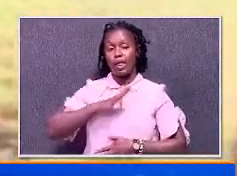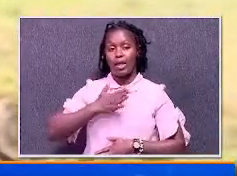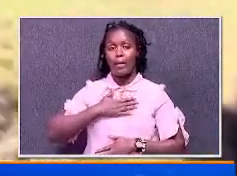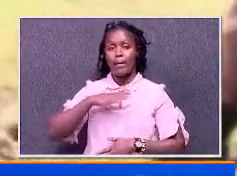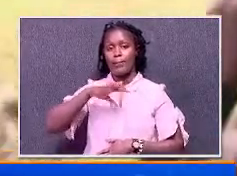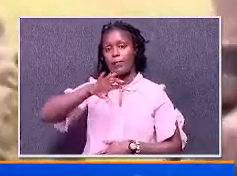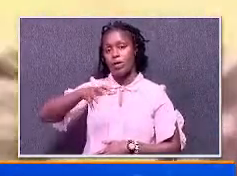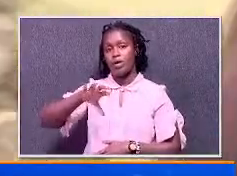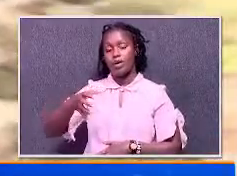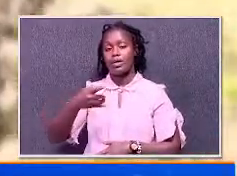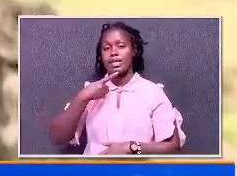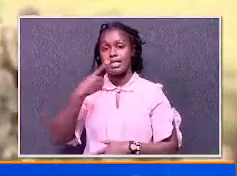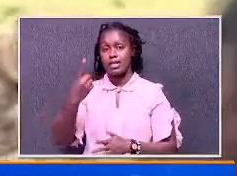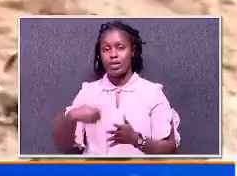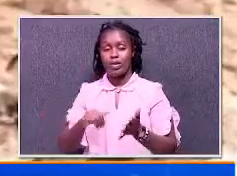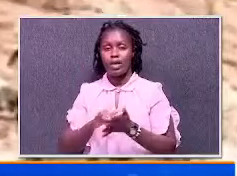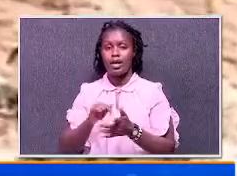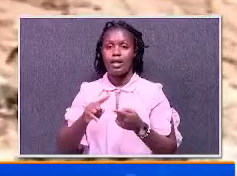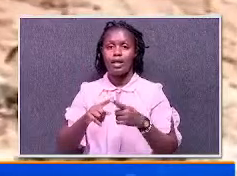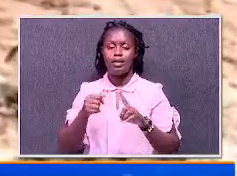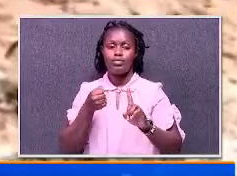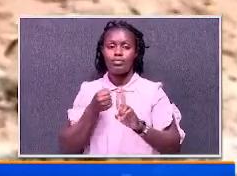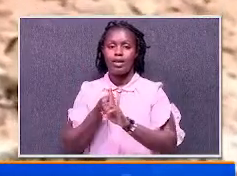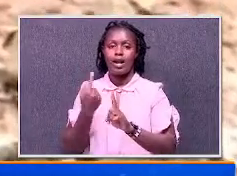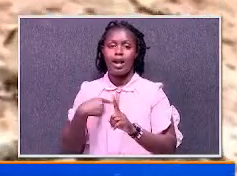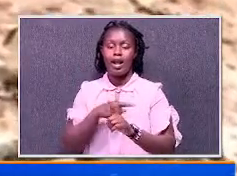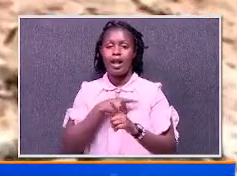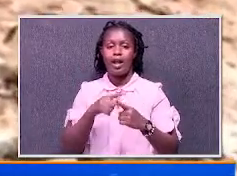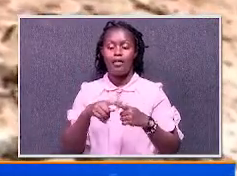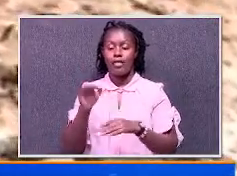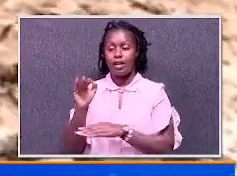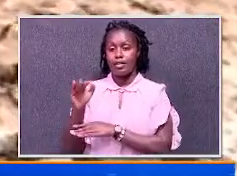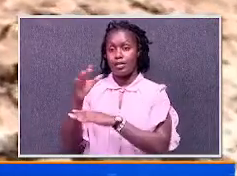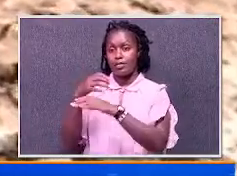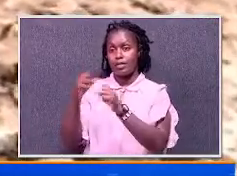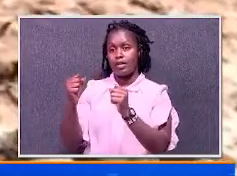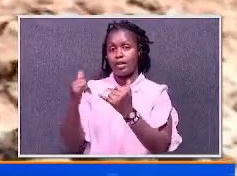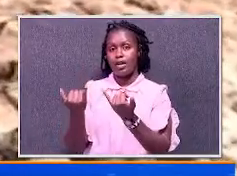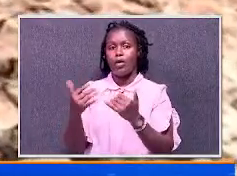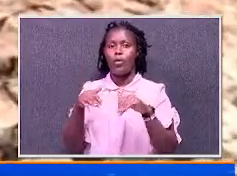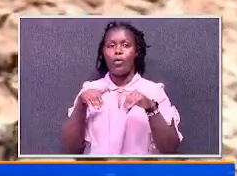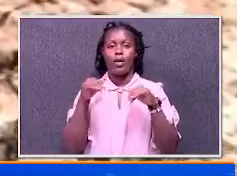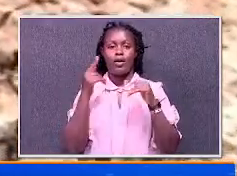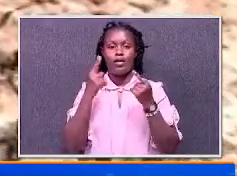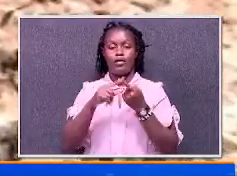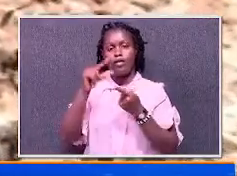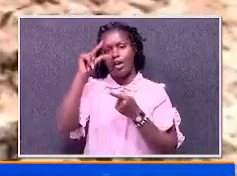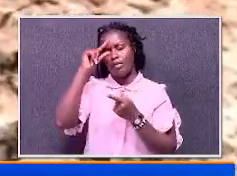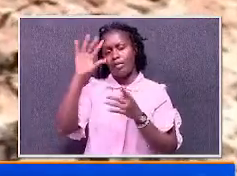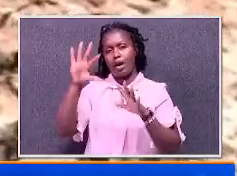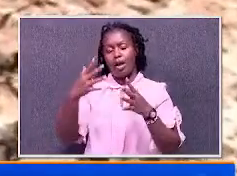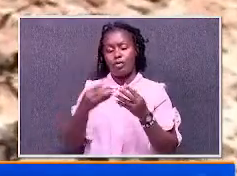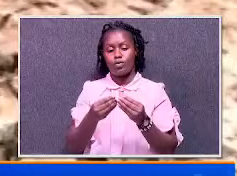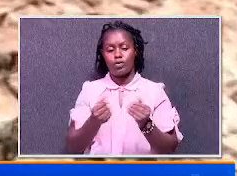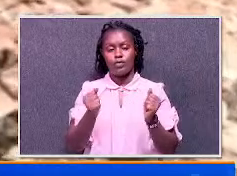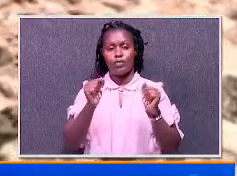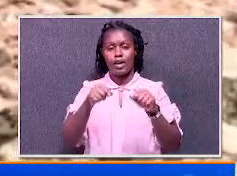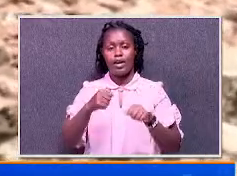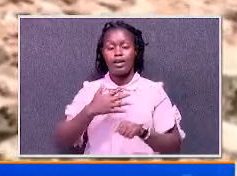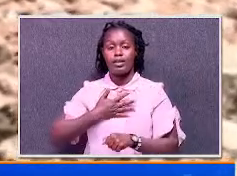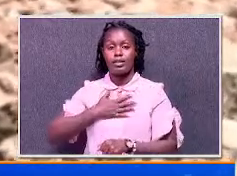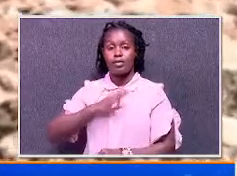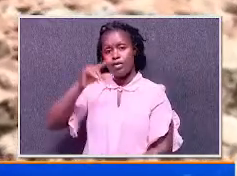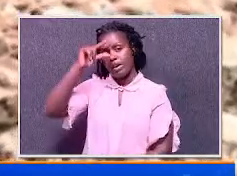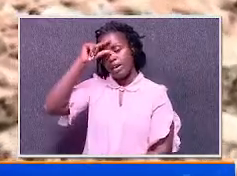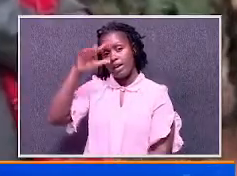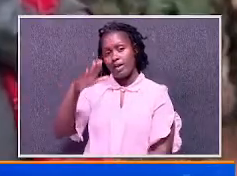the CS says that the bandits have dared the president and therefore should wait for the government's wrath on his part. Samburu Governor Lati